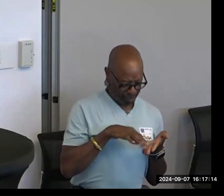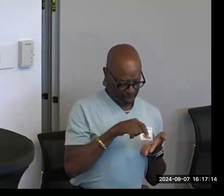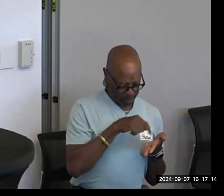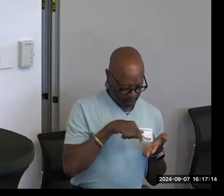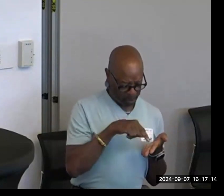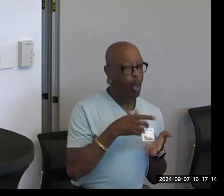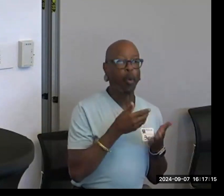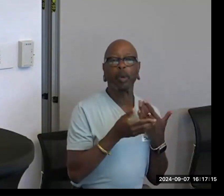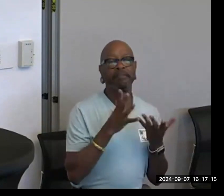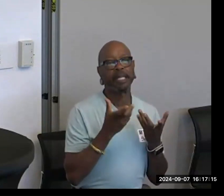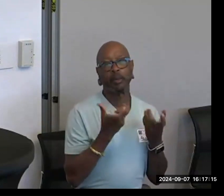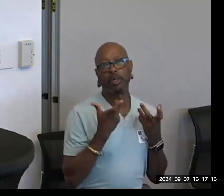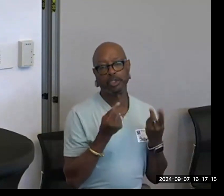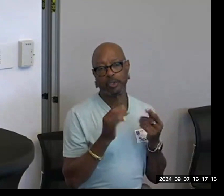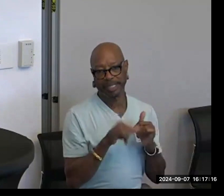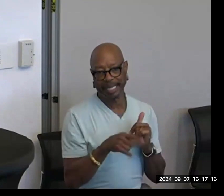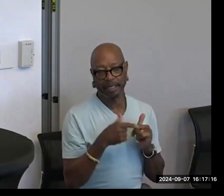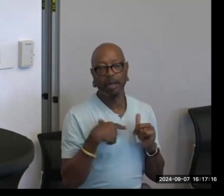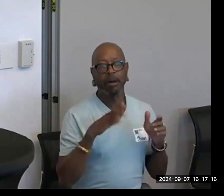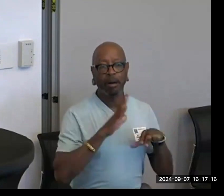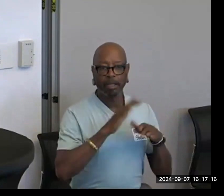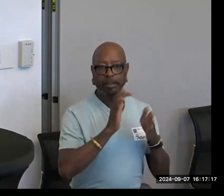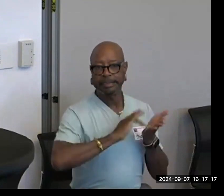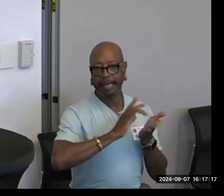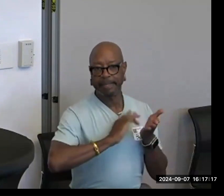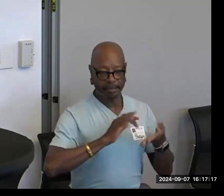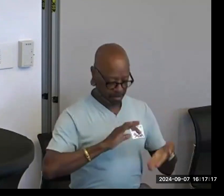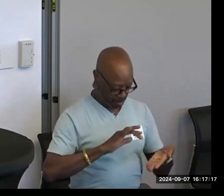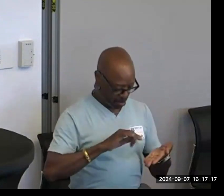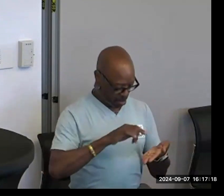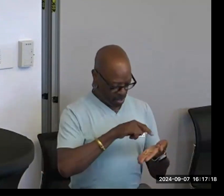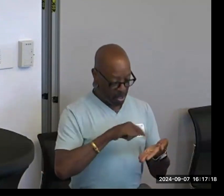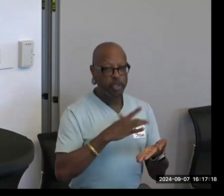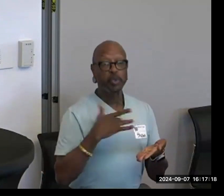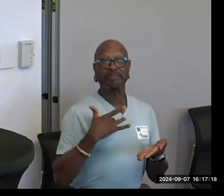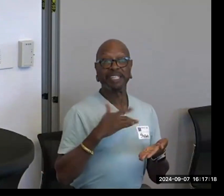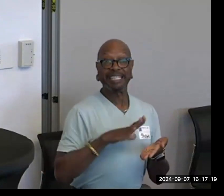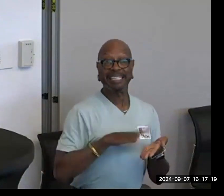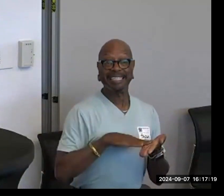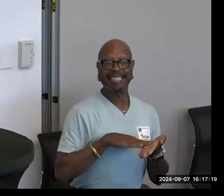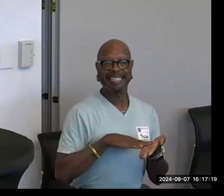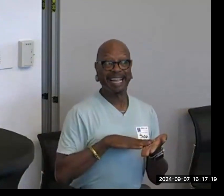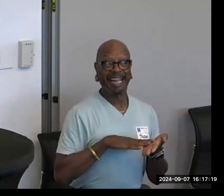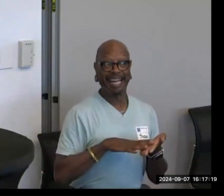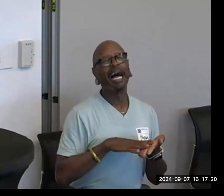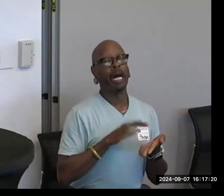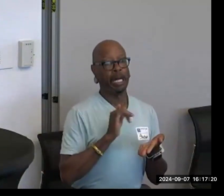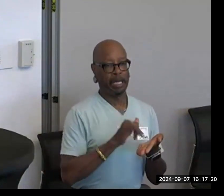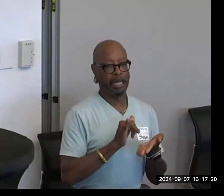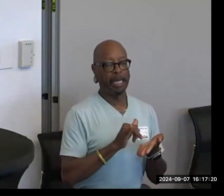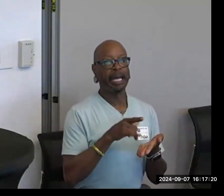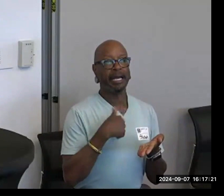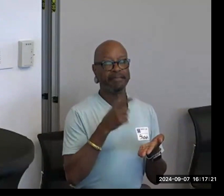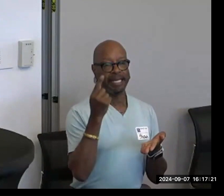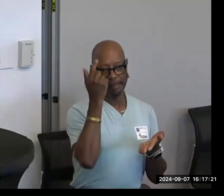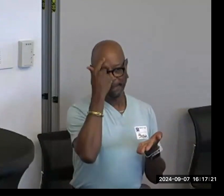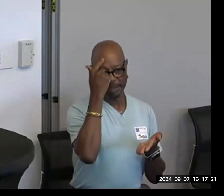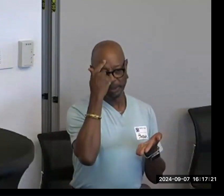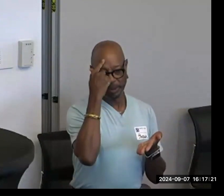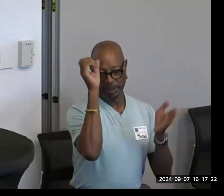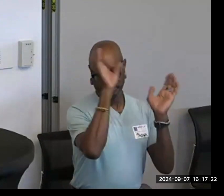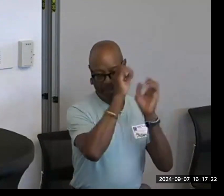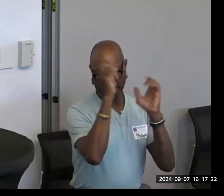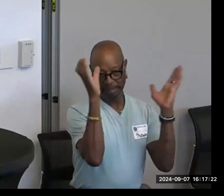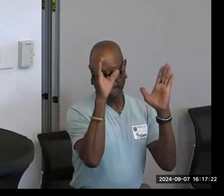whatever image they want to make on the tablet, and you can feel it. Now you have that beautiful mental image in your